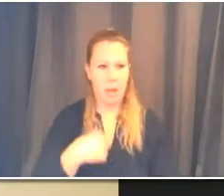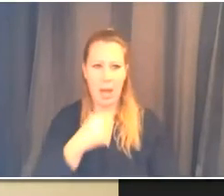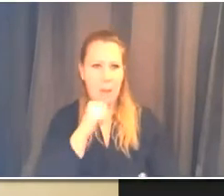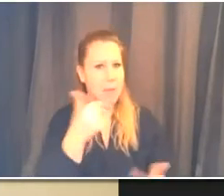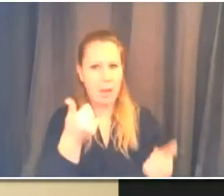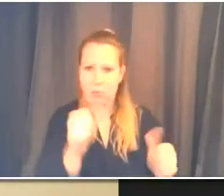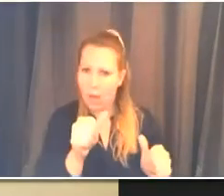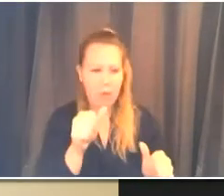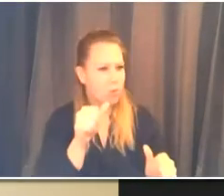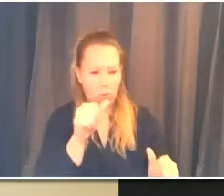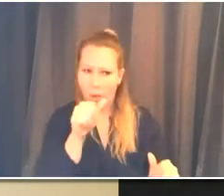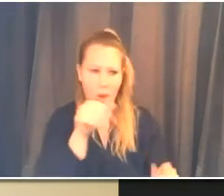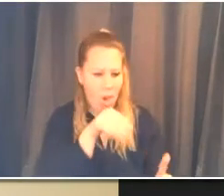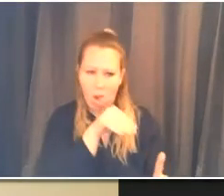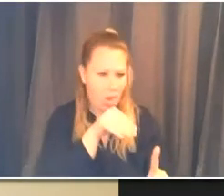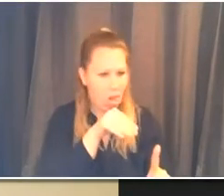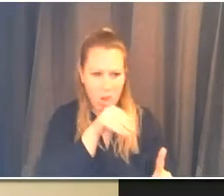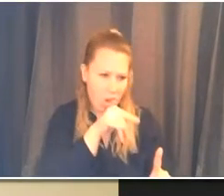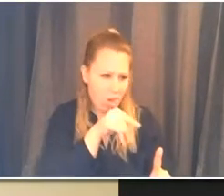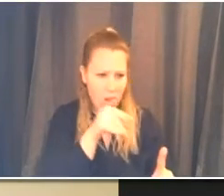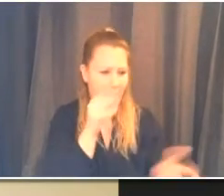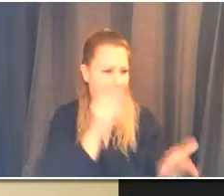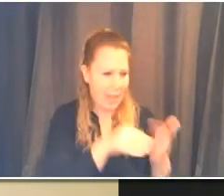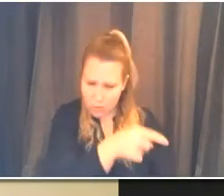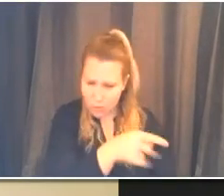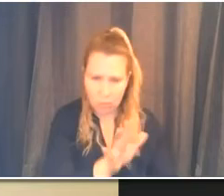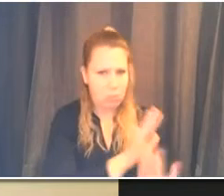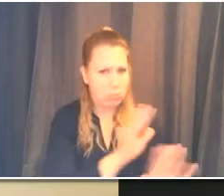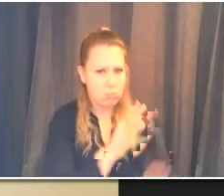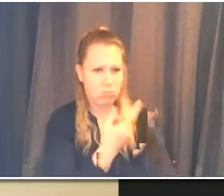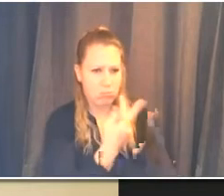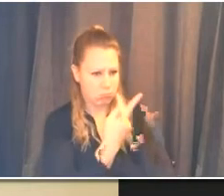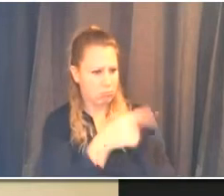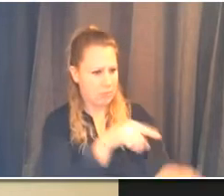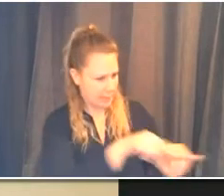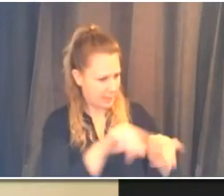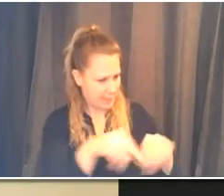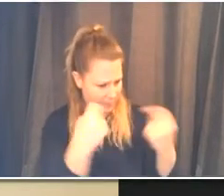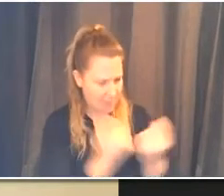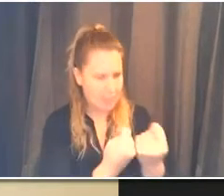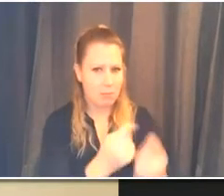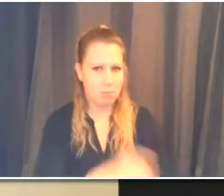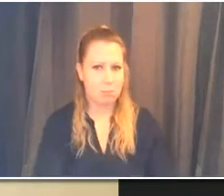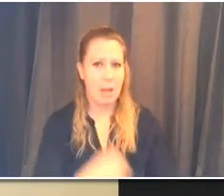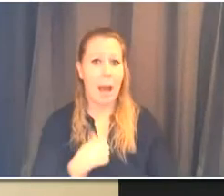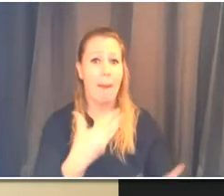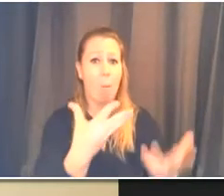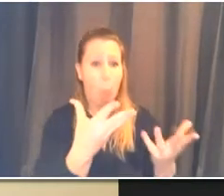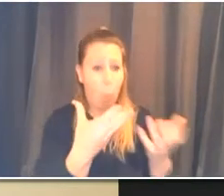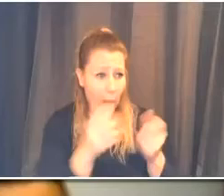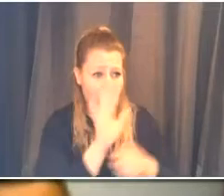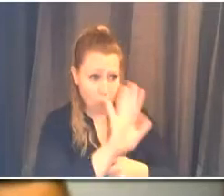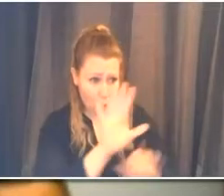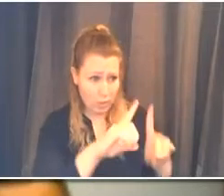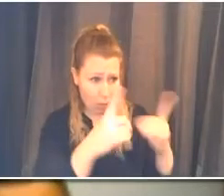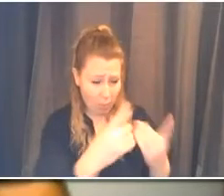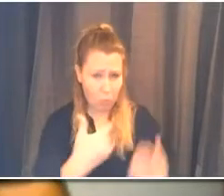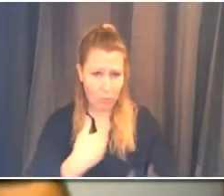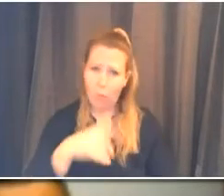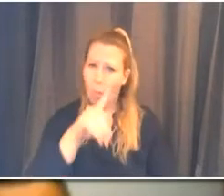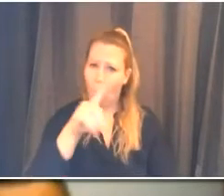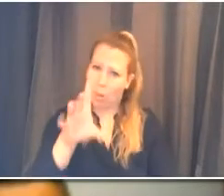find um a common ground here to ensure that we're protecting DV victims lgbtq victims two to three